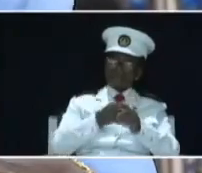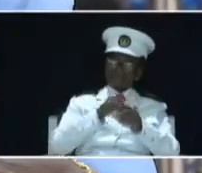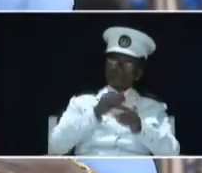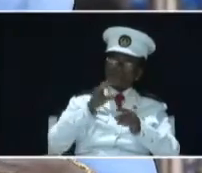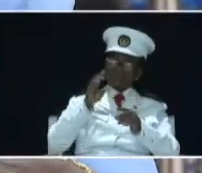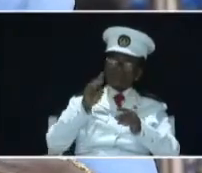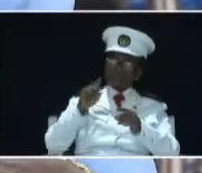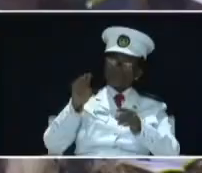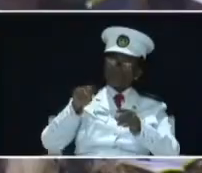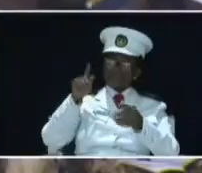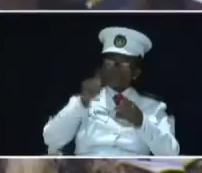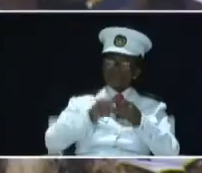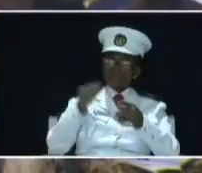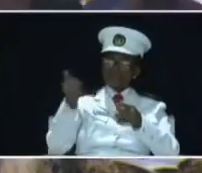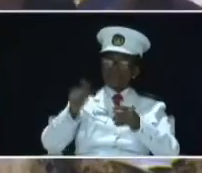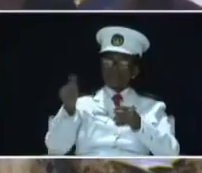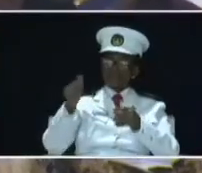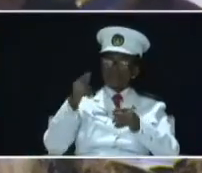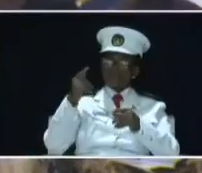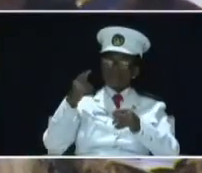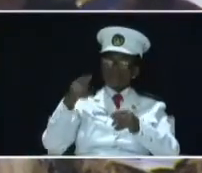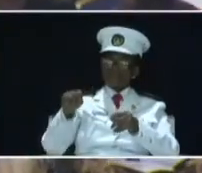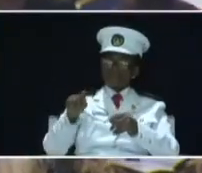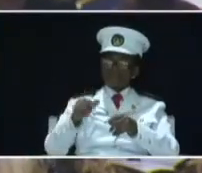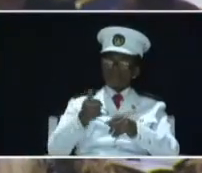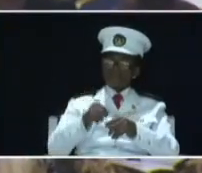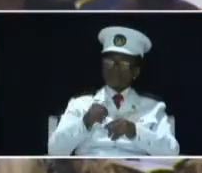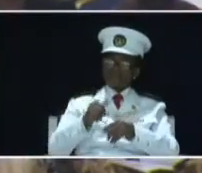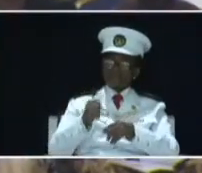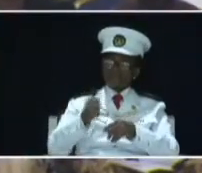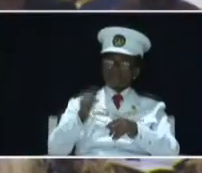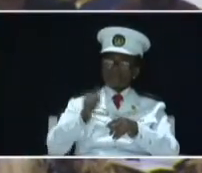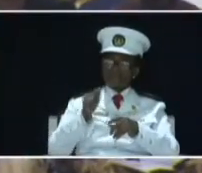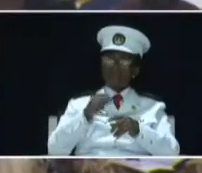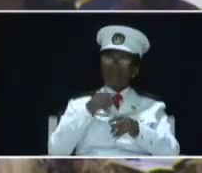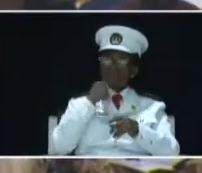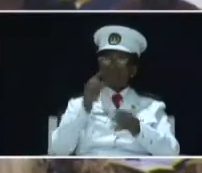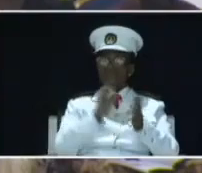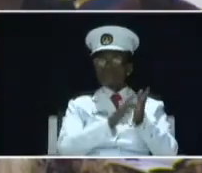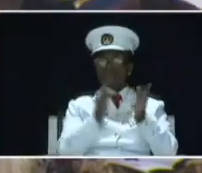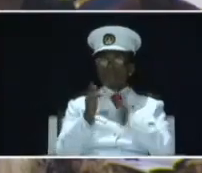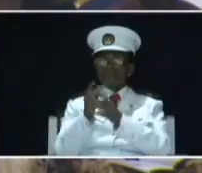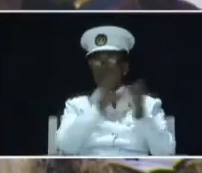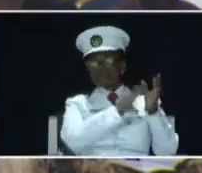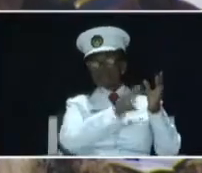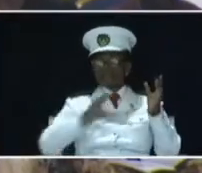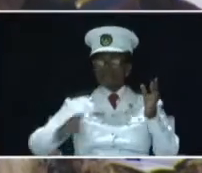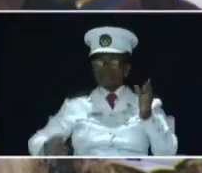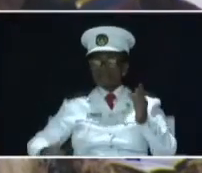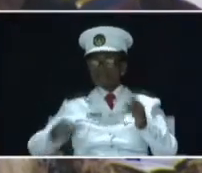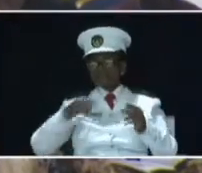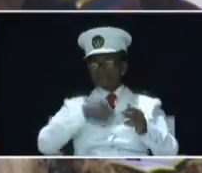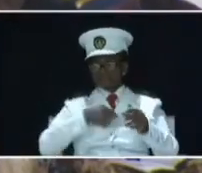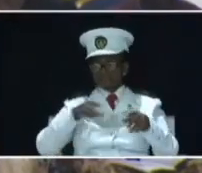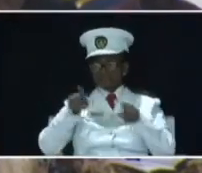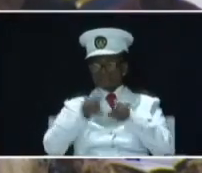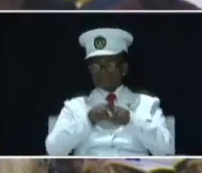the centurion said to Jesus Christ, I also am under authority.